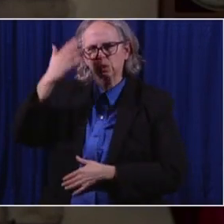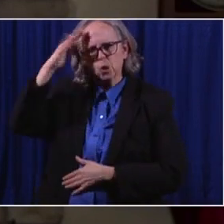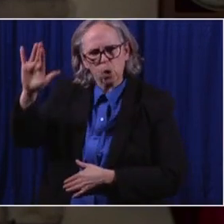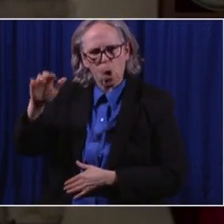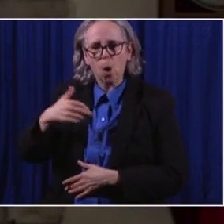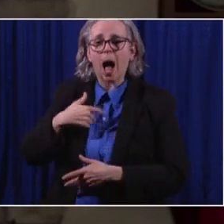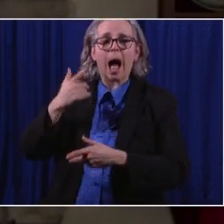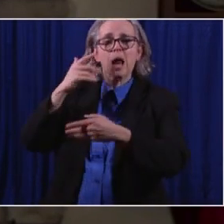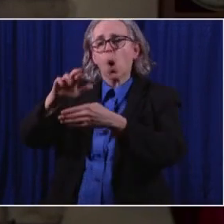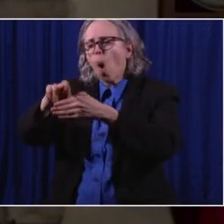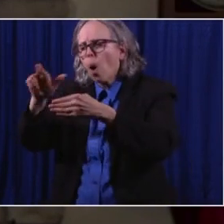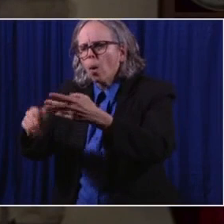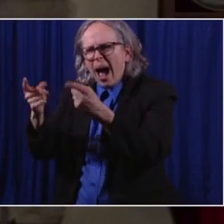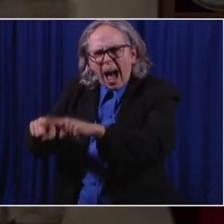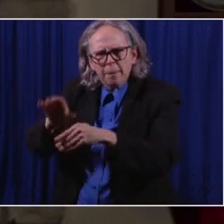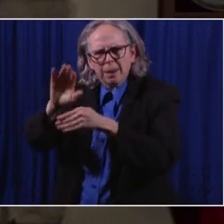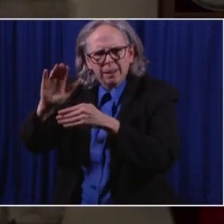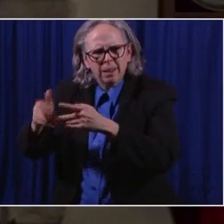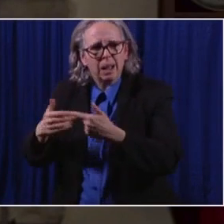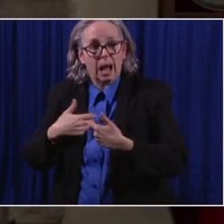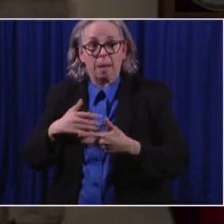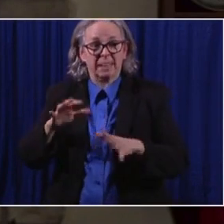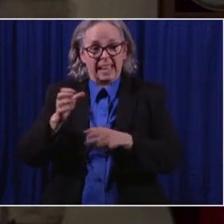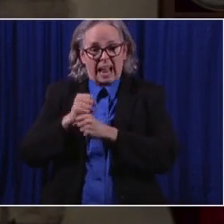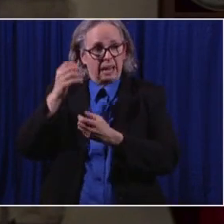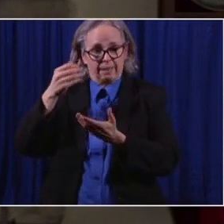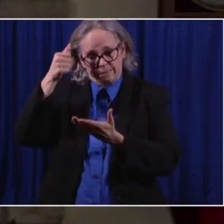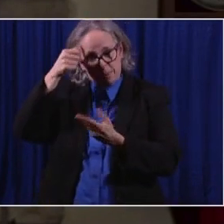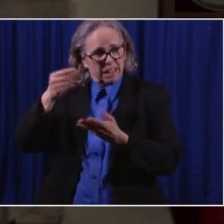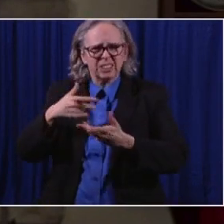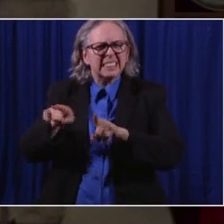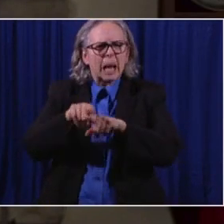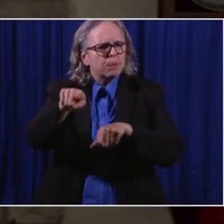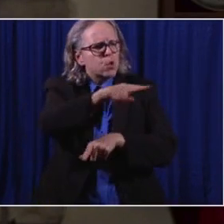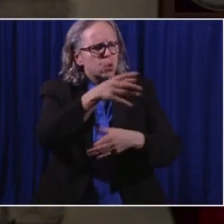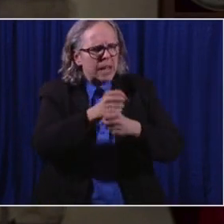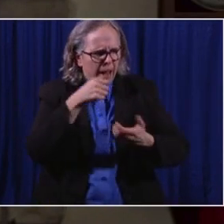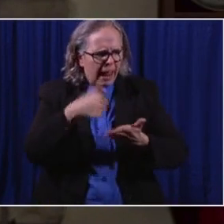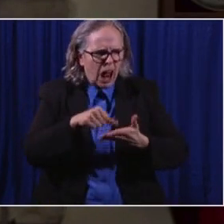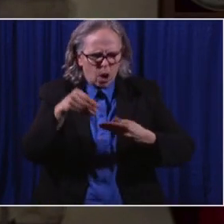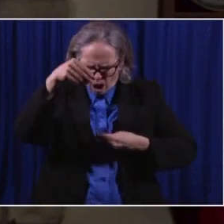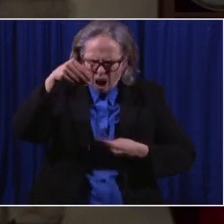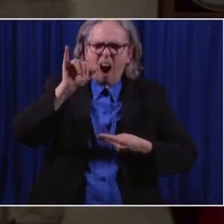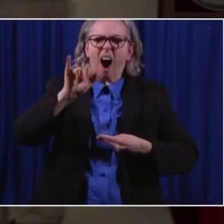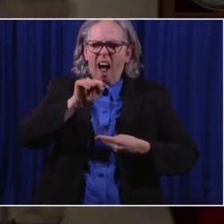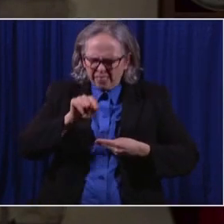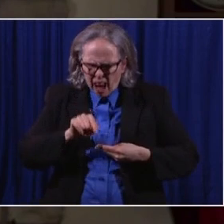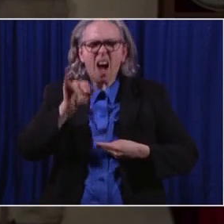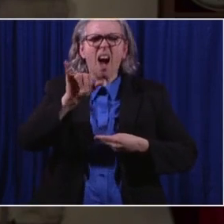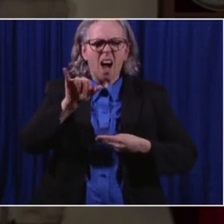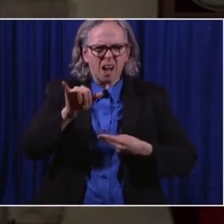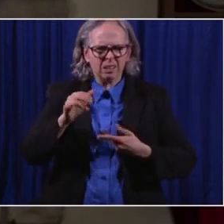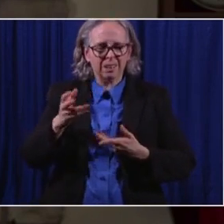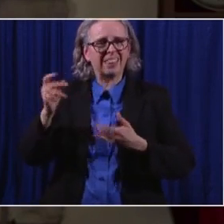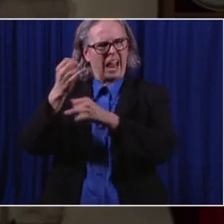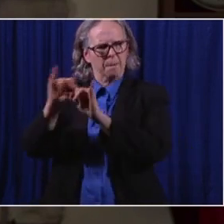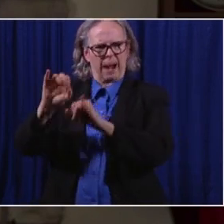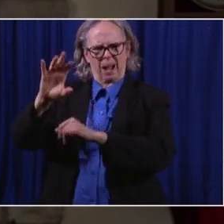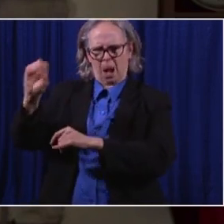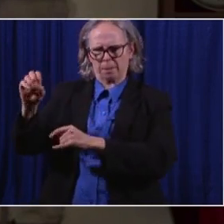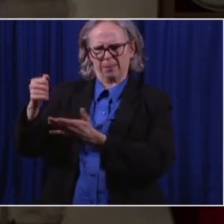stuff come in the mail, just like we all saw stuff come in the mail. But, independent expenditure, there are rules of an